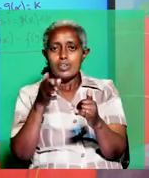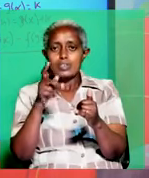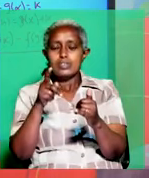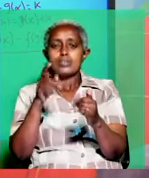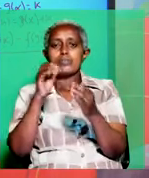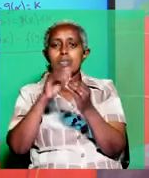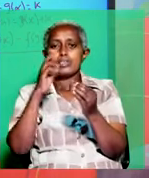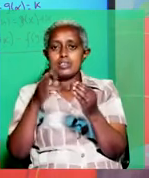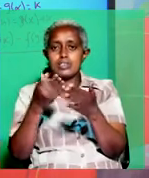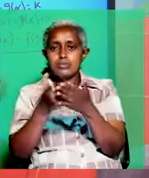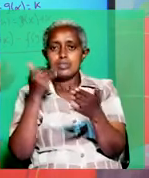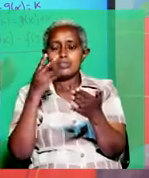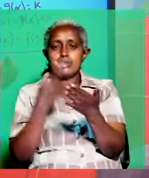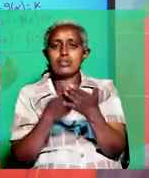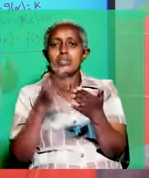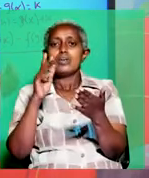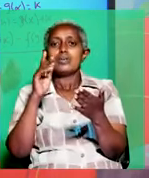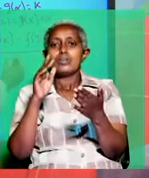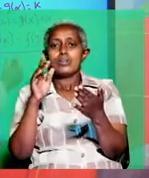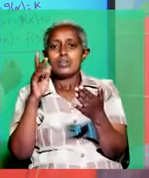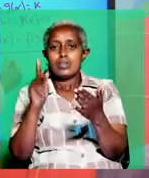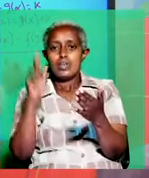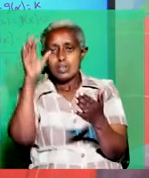x, we assume to be k.